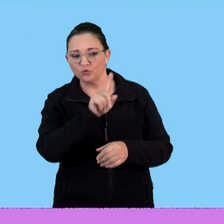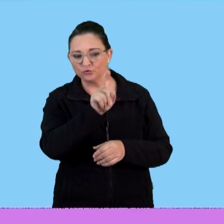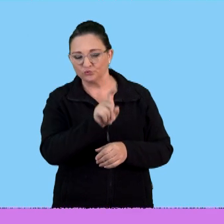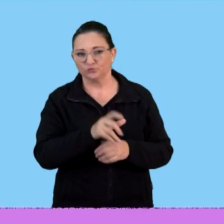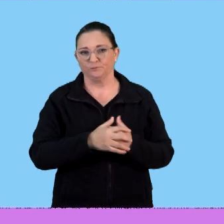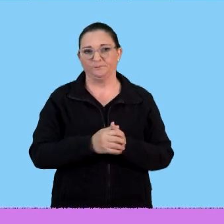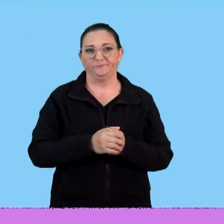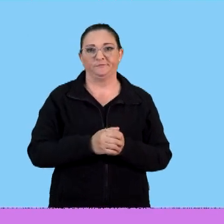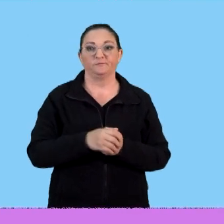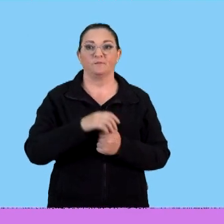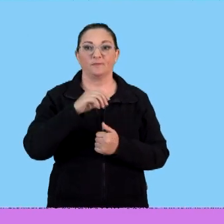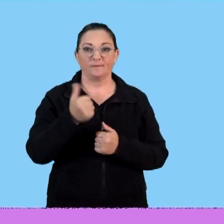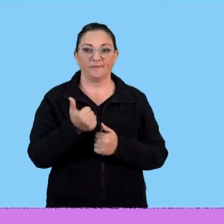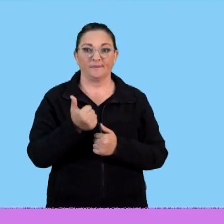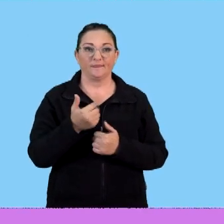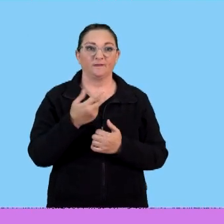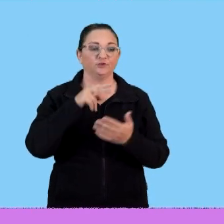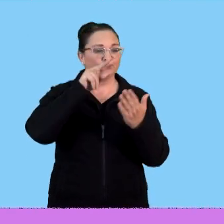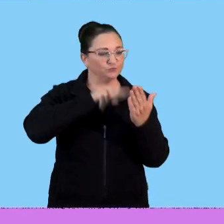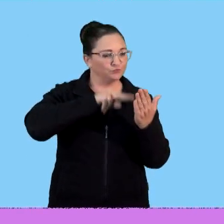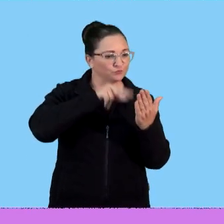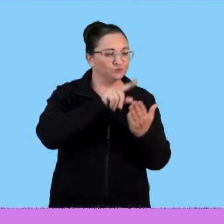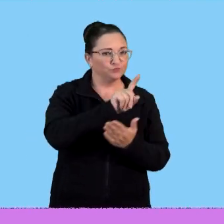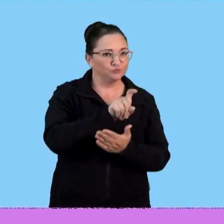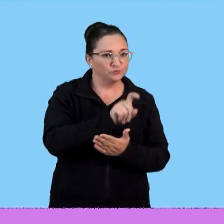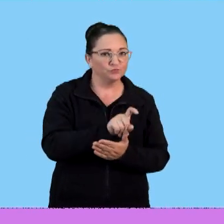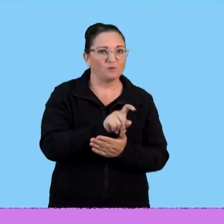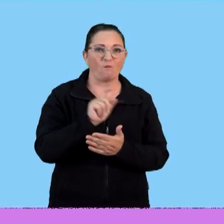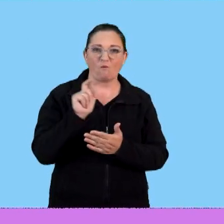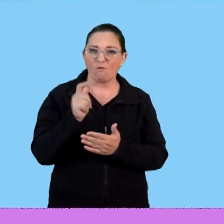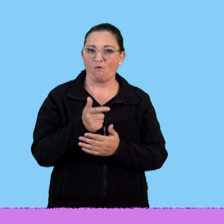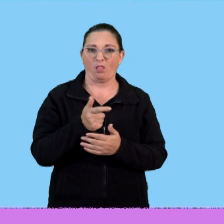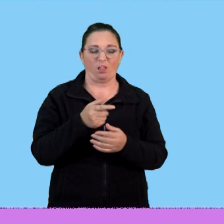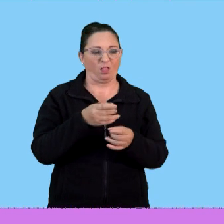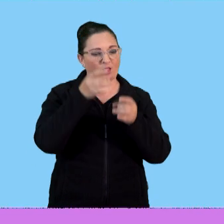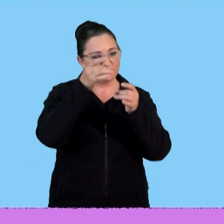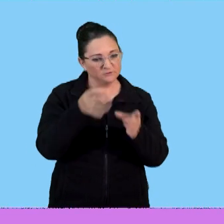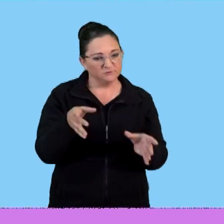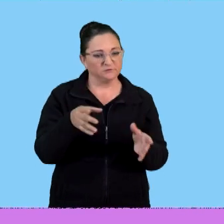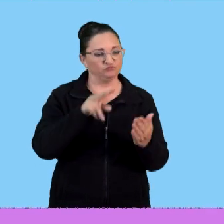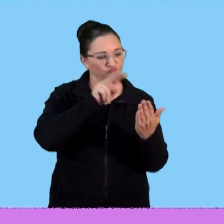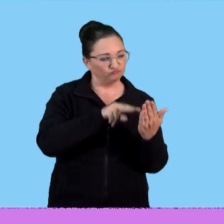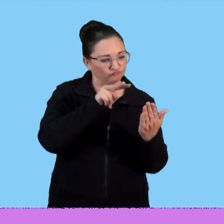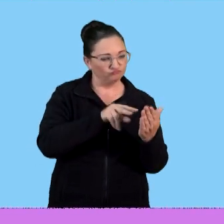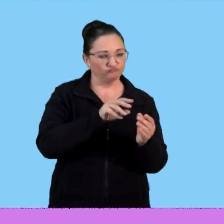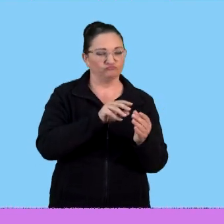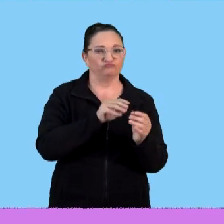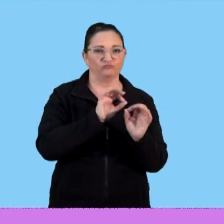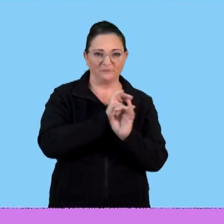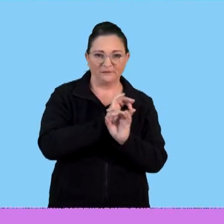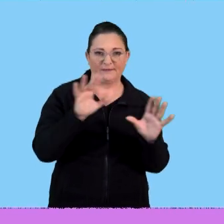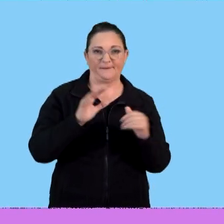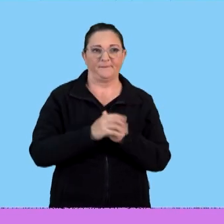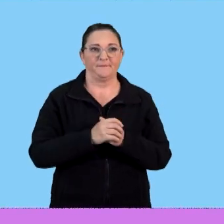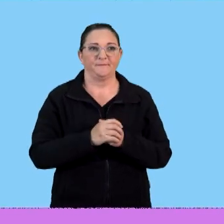question is asking of you. All right. Then read the question or the instruction with due diligence.